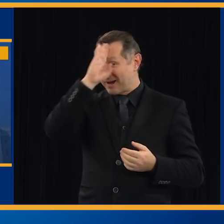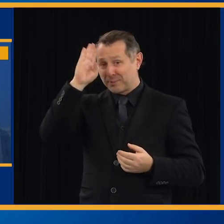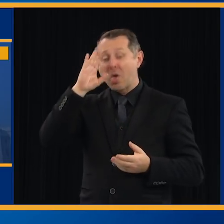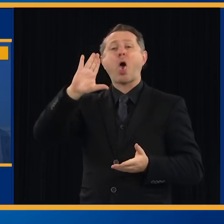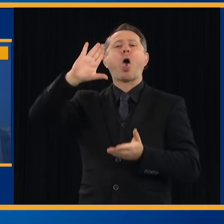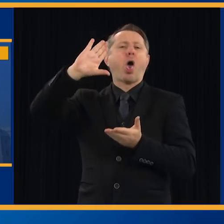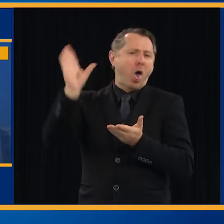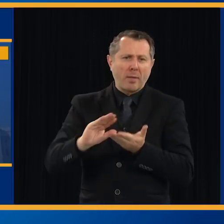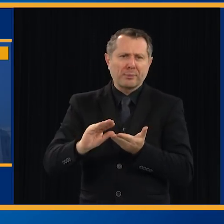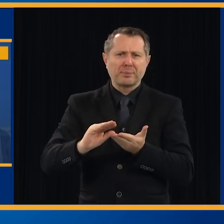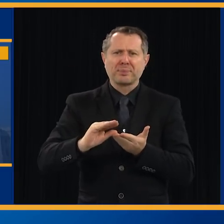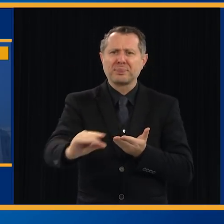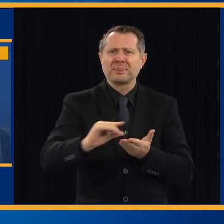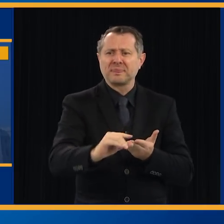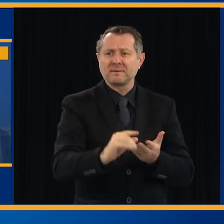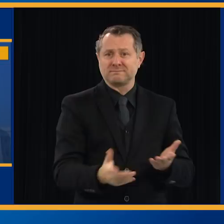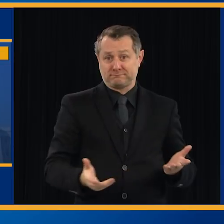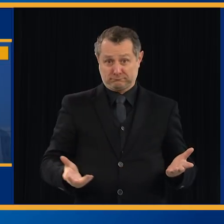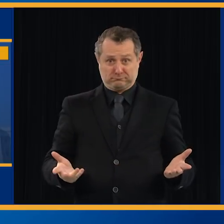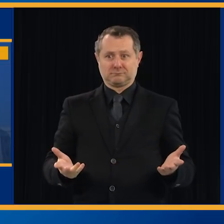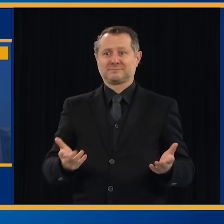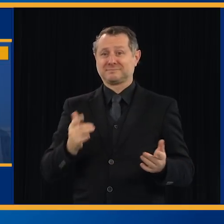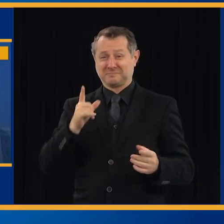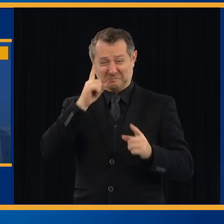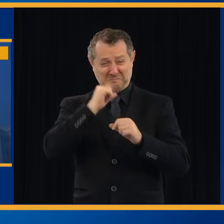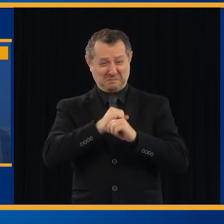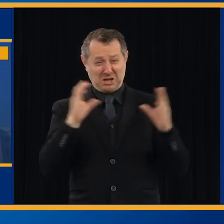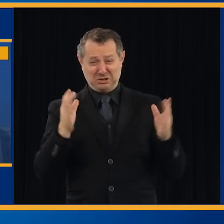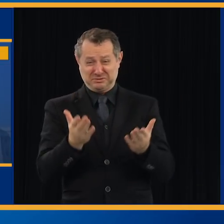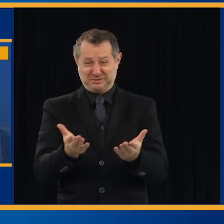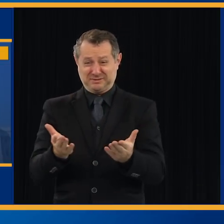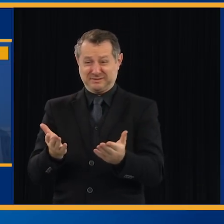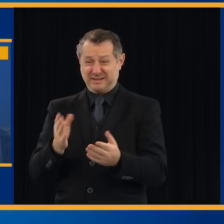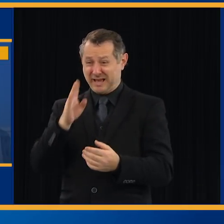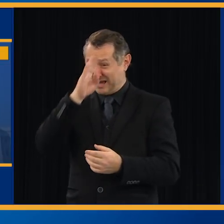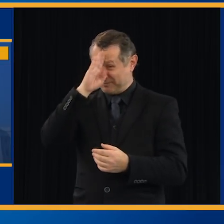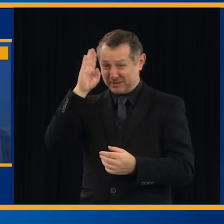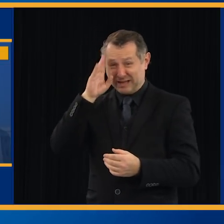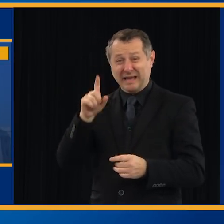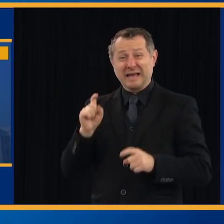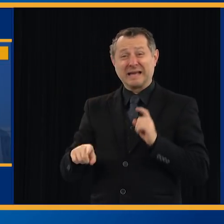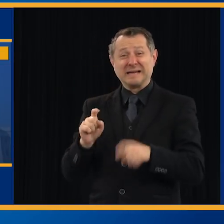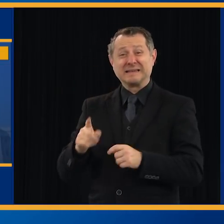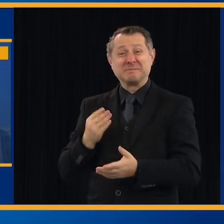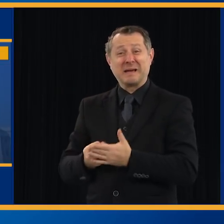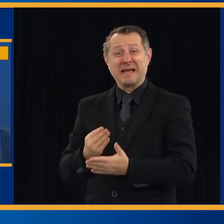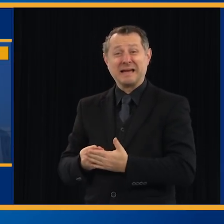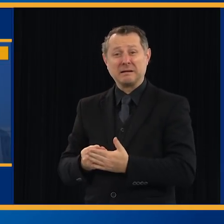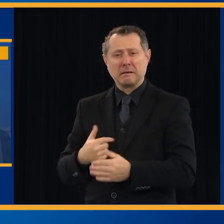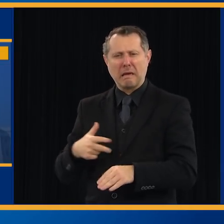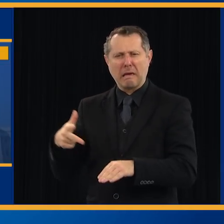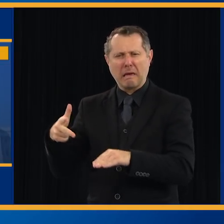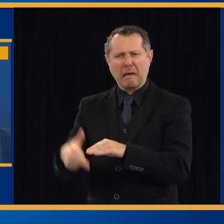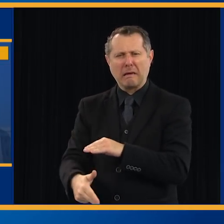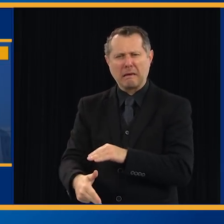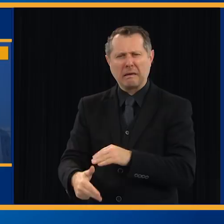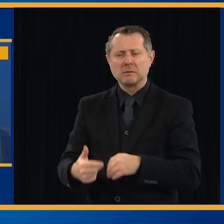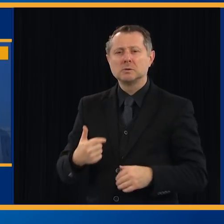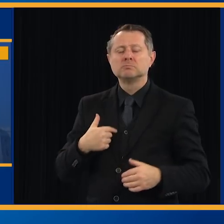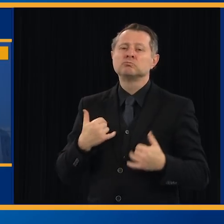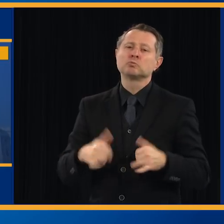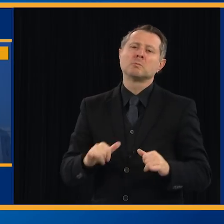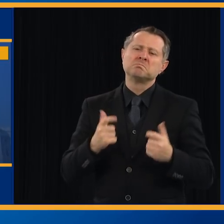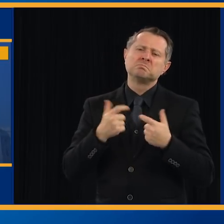how ludicrous would it be to now cut hospital funding from state governments? So